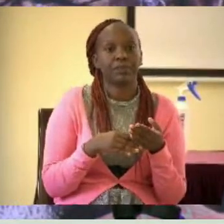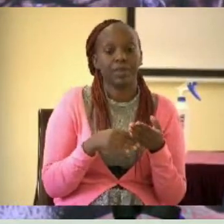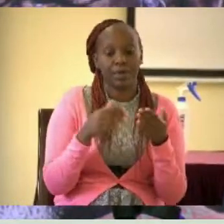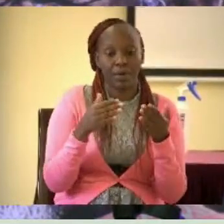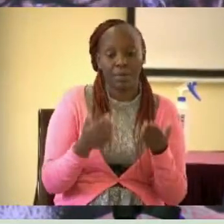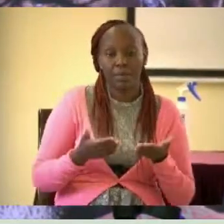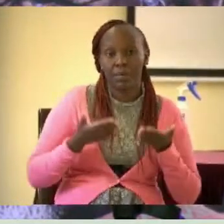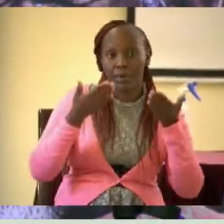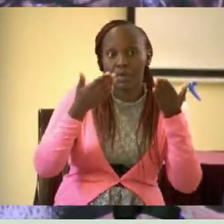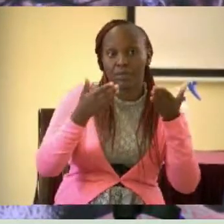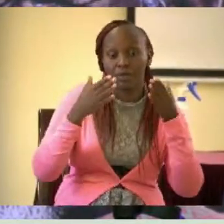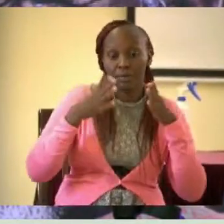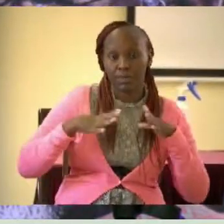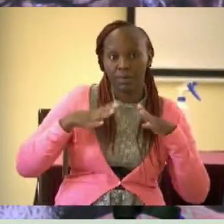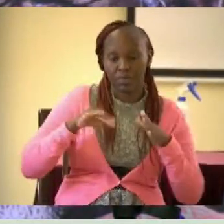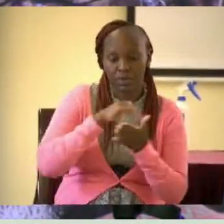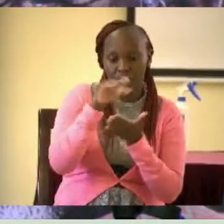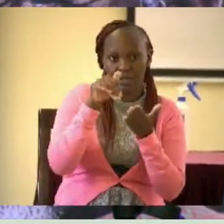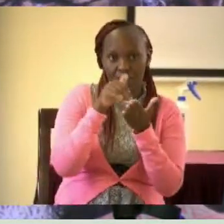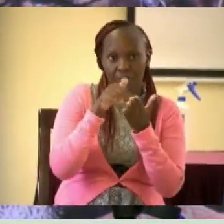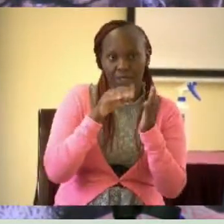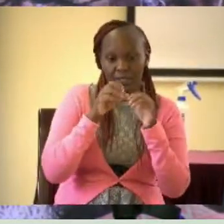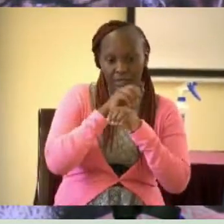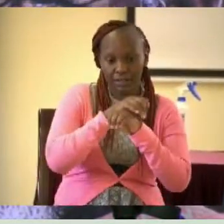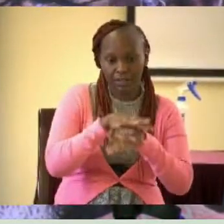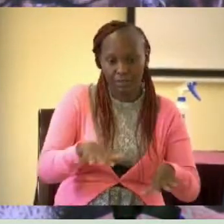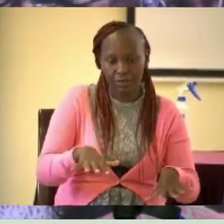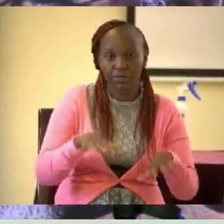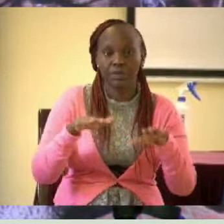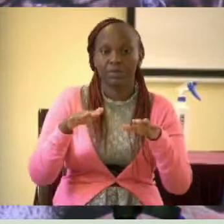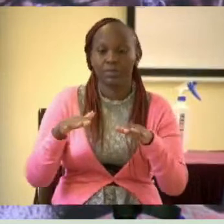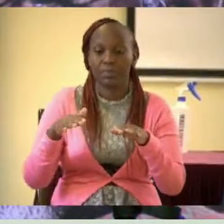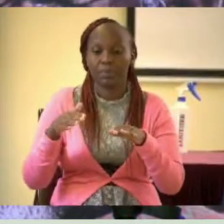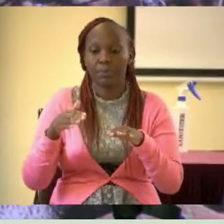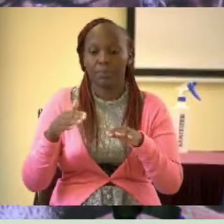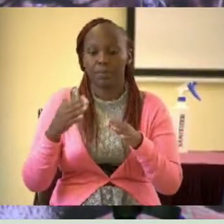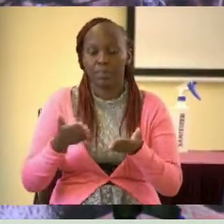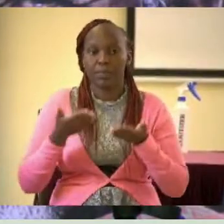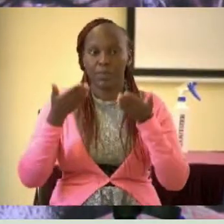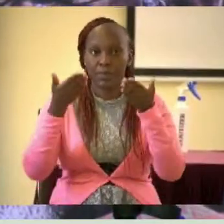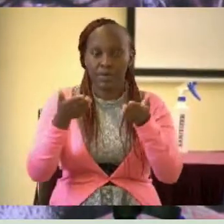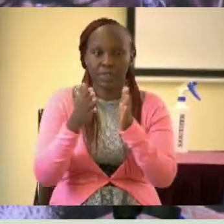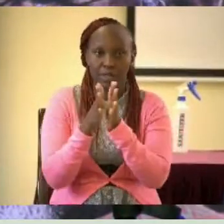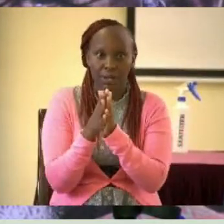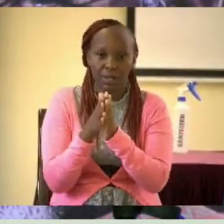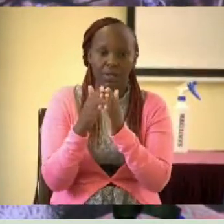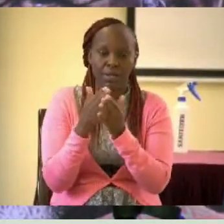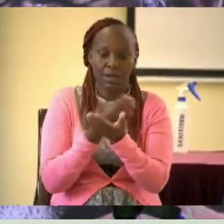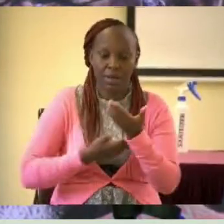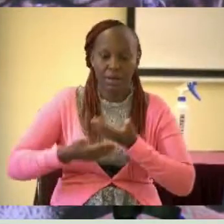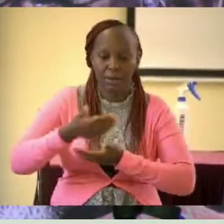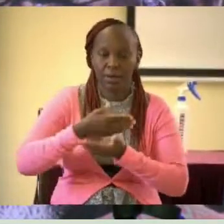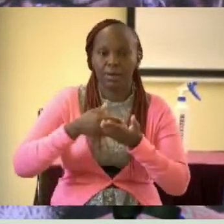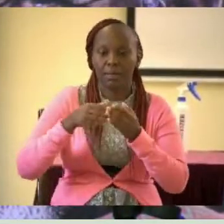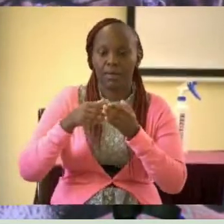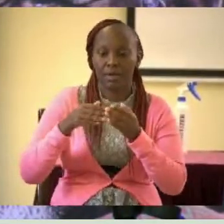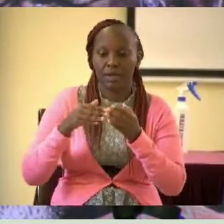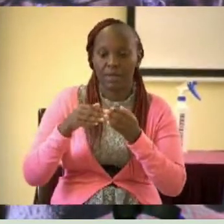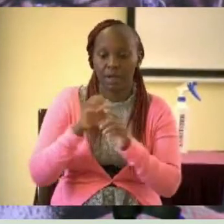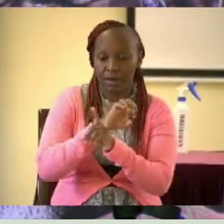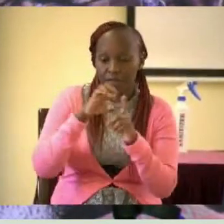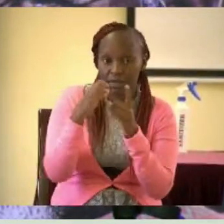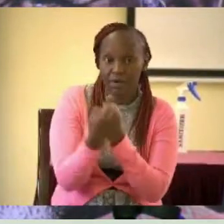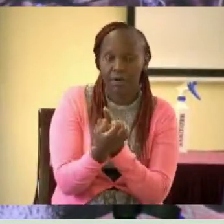promotion of people-centered devolution, promoting and enabling environment for civil society in Kenya, and